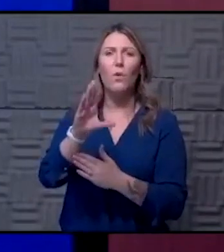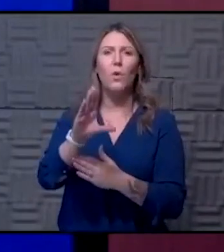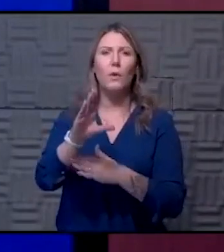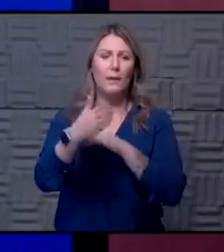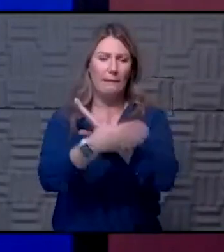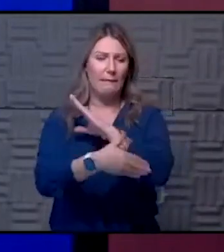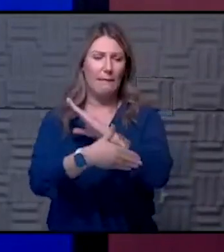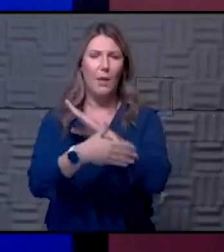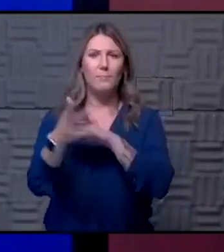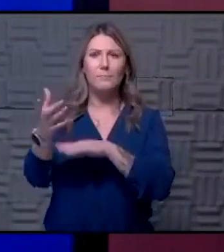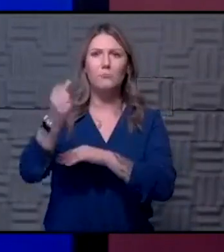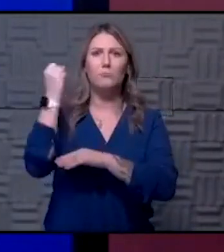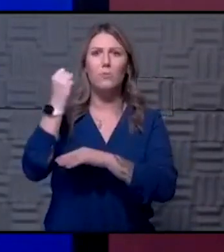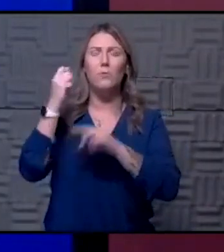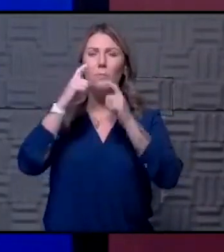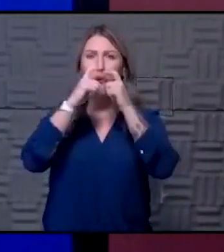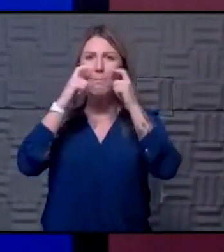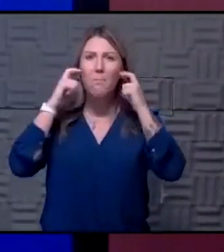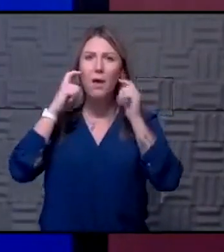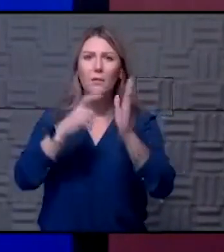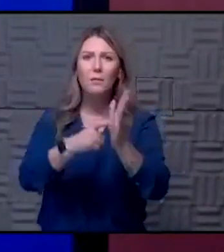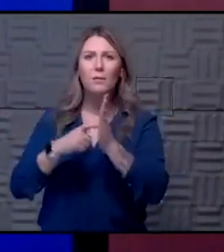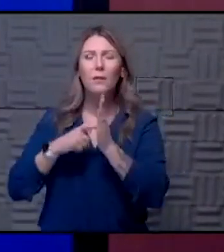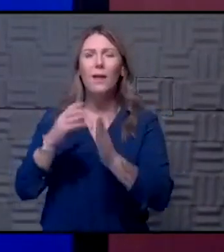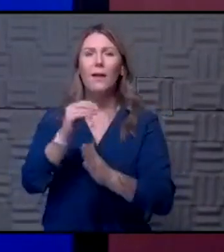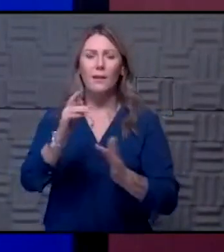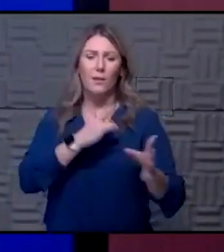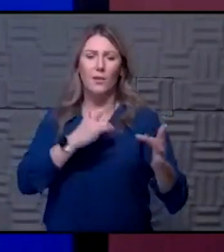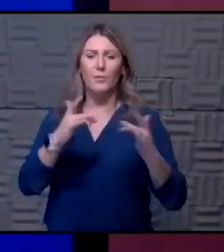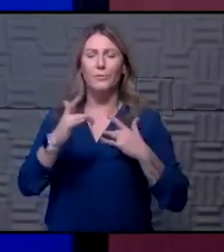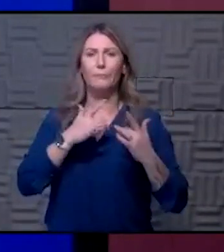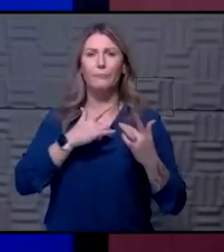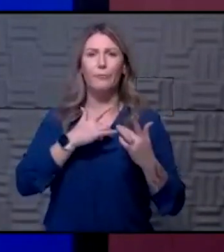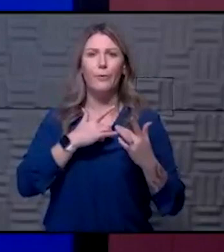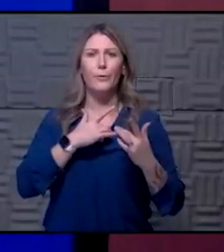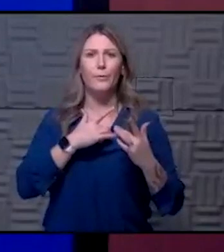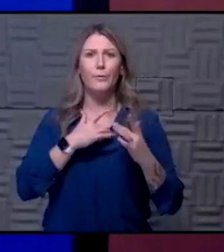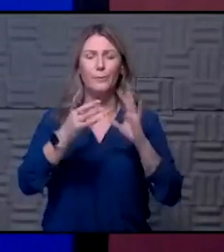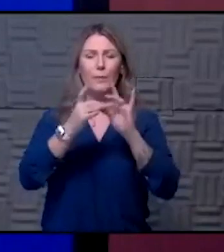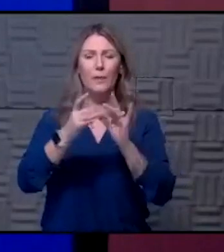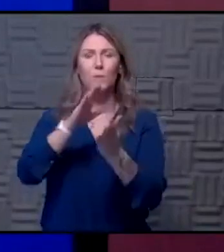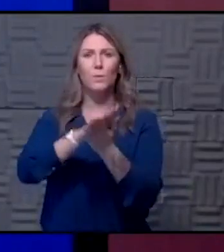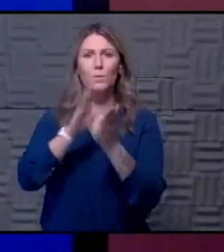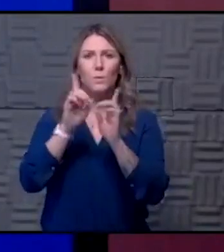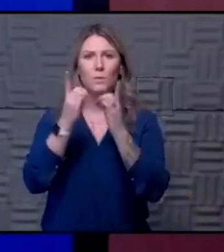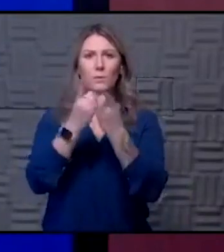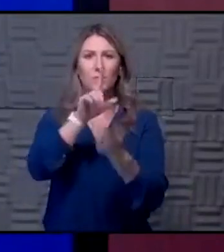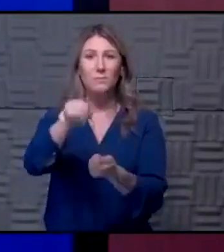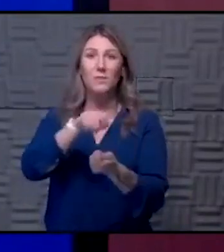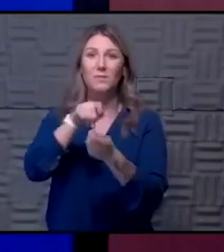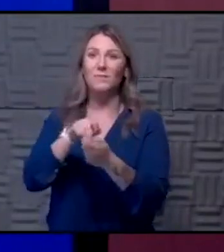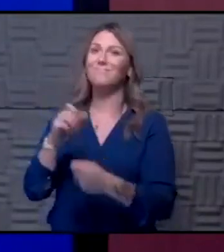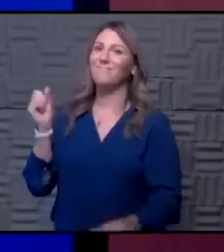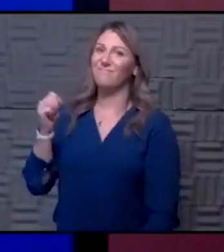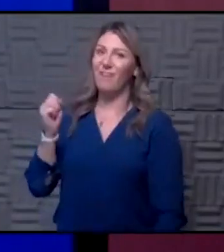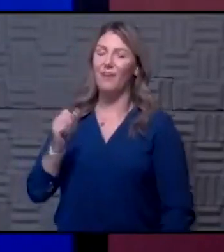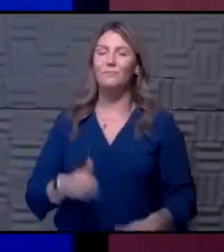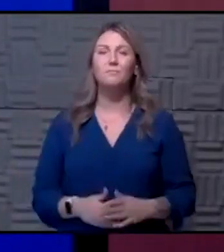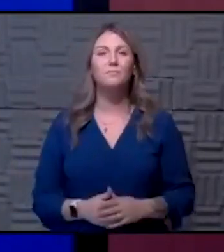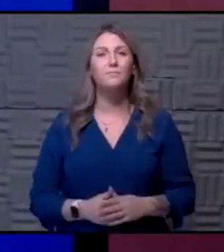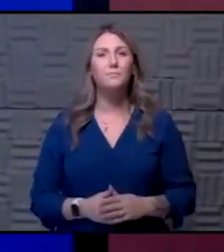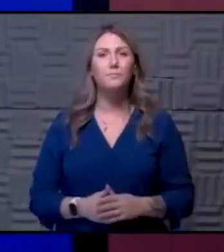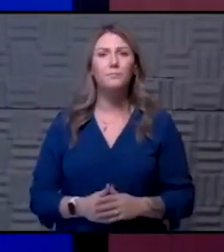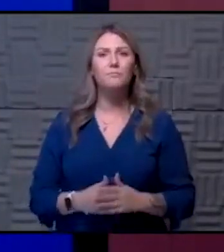revoke mask mandates, and they're concerned about school districts in particular. They want to